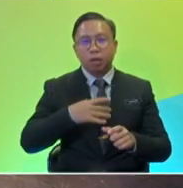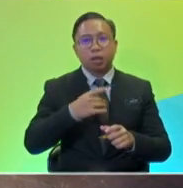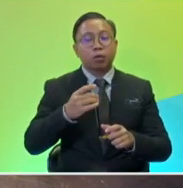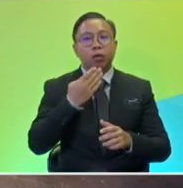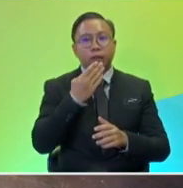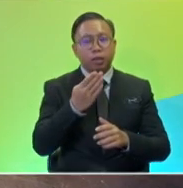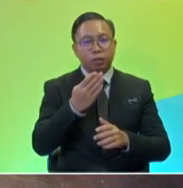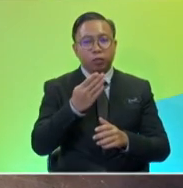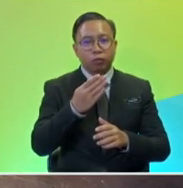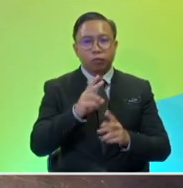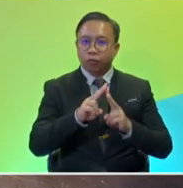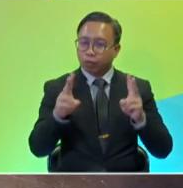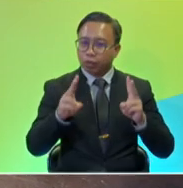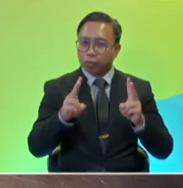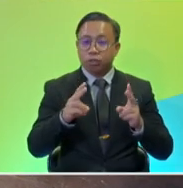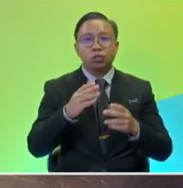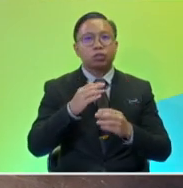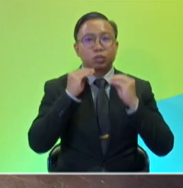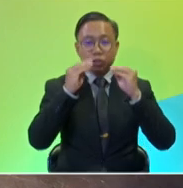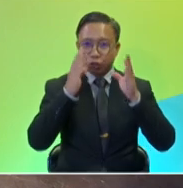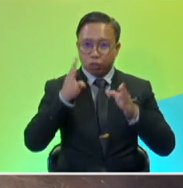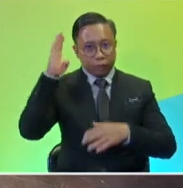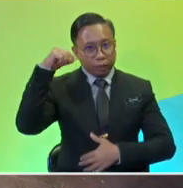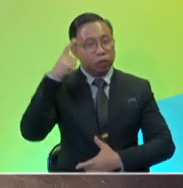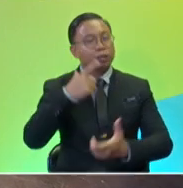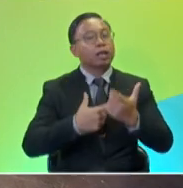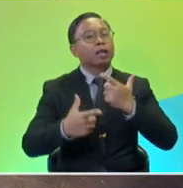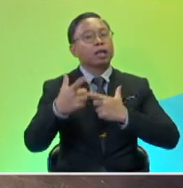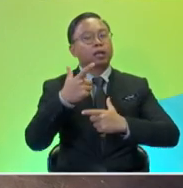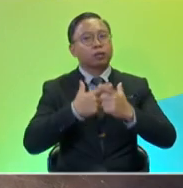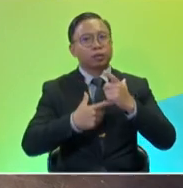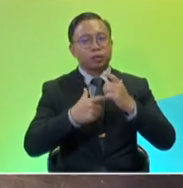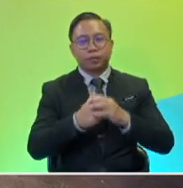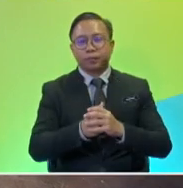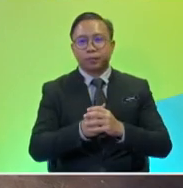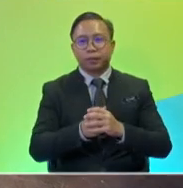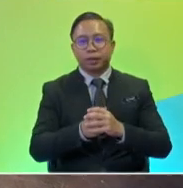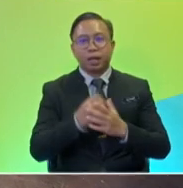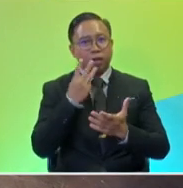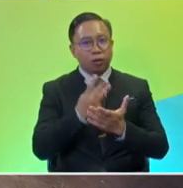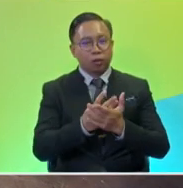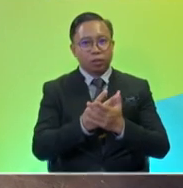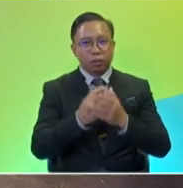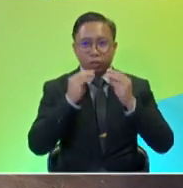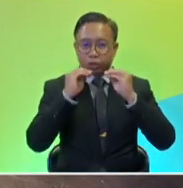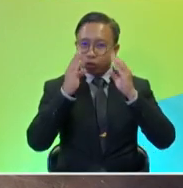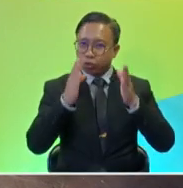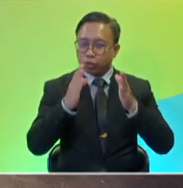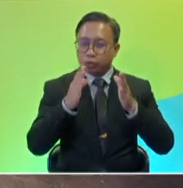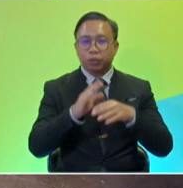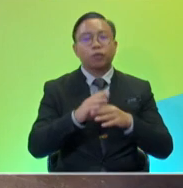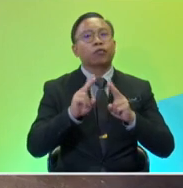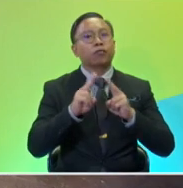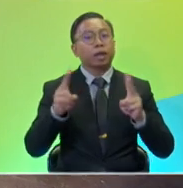thank you very much to Teacher Bukhari as our sign language interpreter. as well as teacher Tulasi for today's